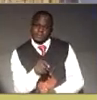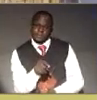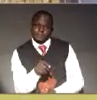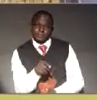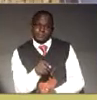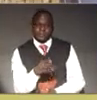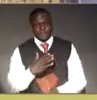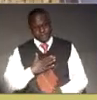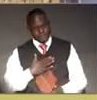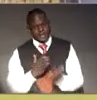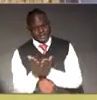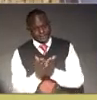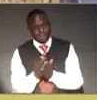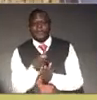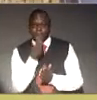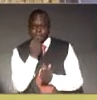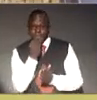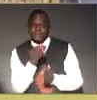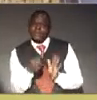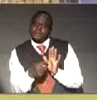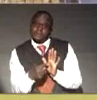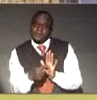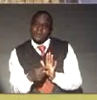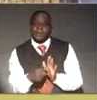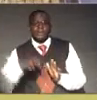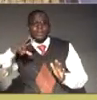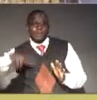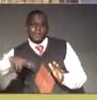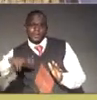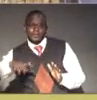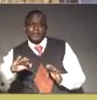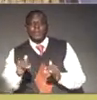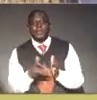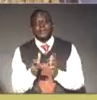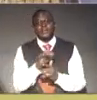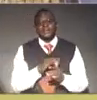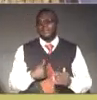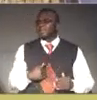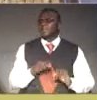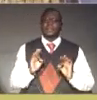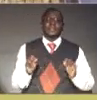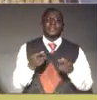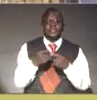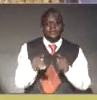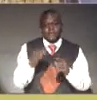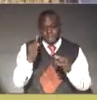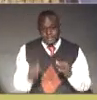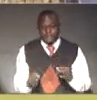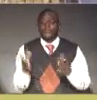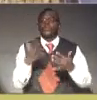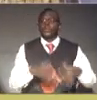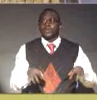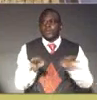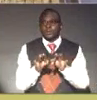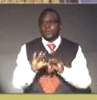feet, my servant's feet, it shows, it really, it's like a demeaning act. However, to Jesus, it meant something different. It was so important, and this